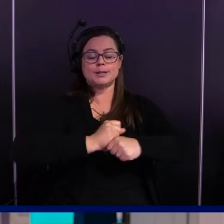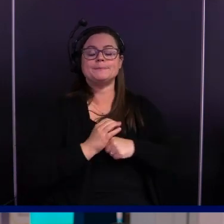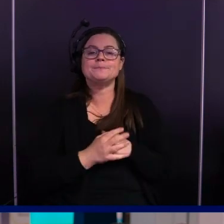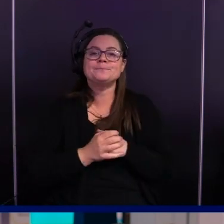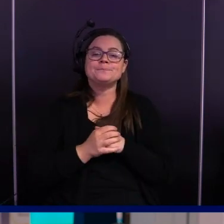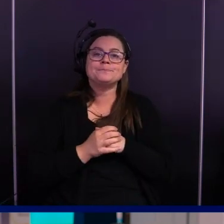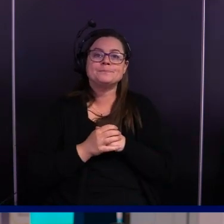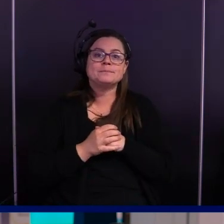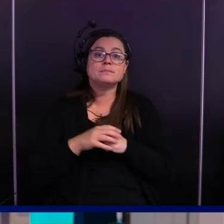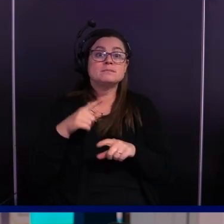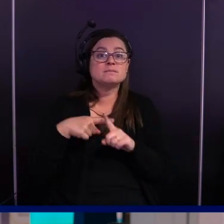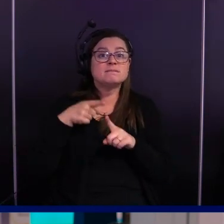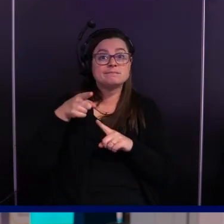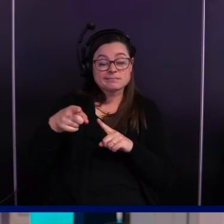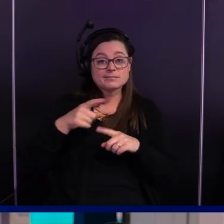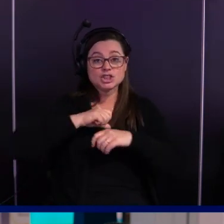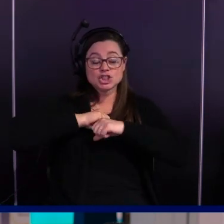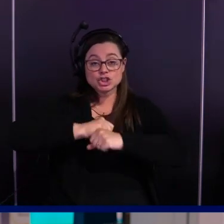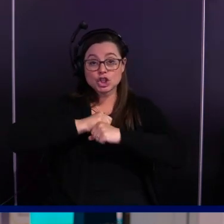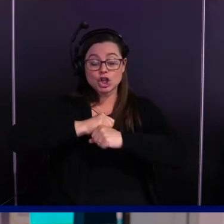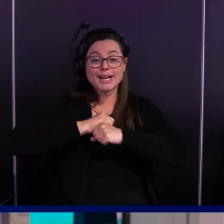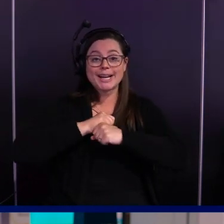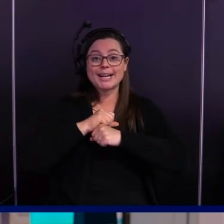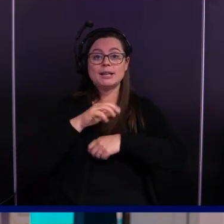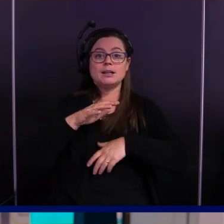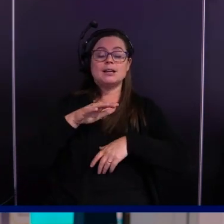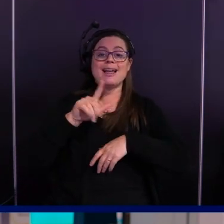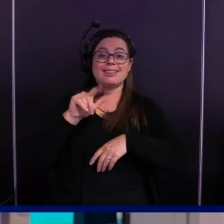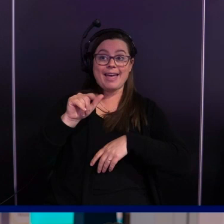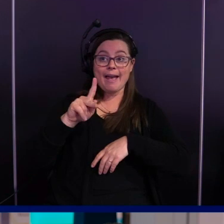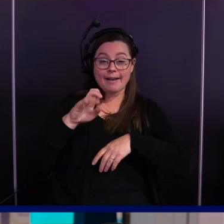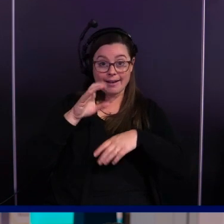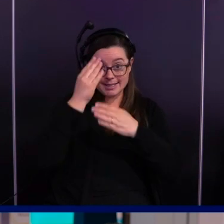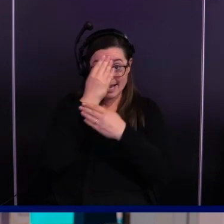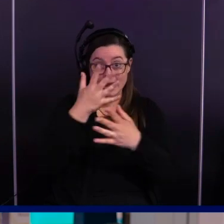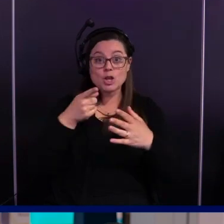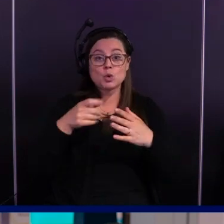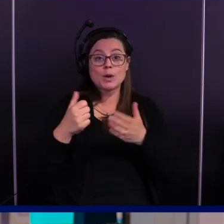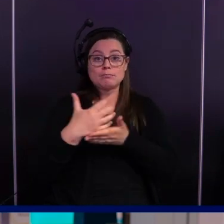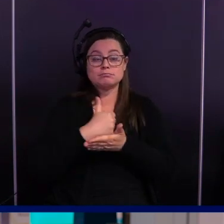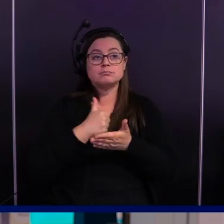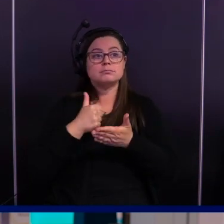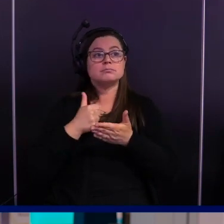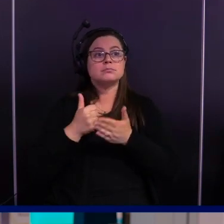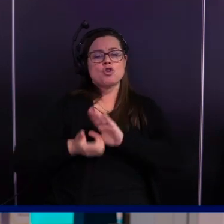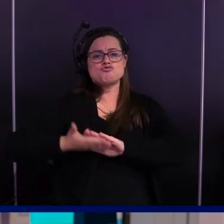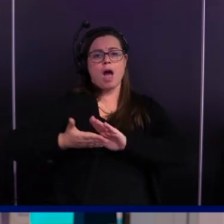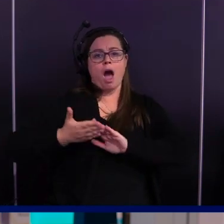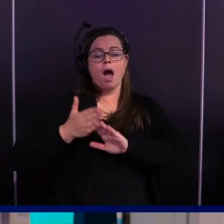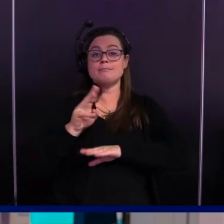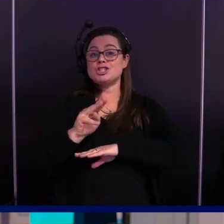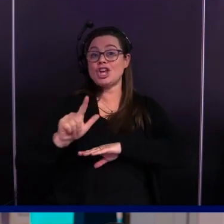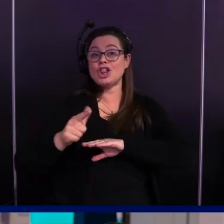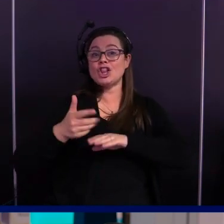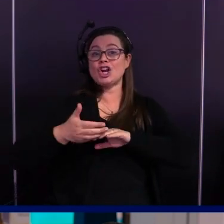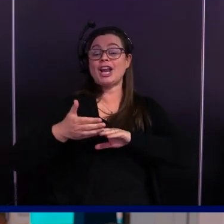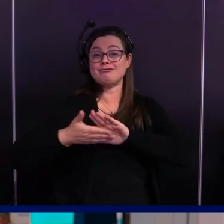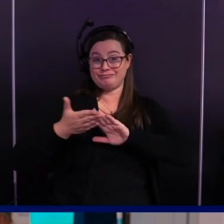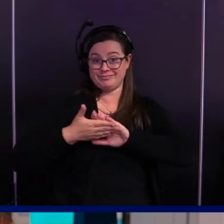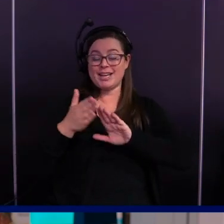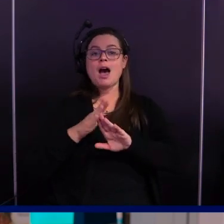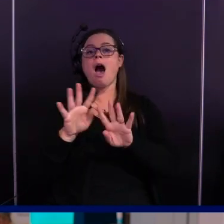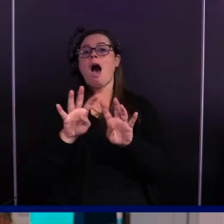this security Amazon Security Lake data and run some of the machine learning, some of the